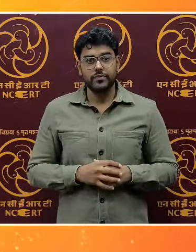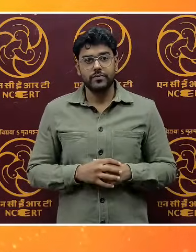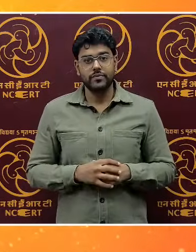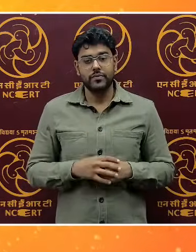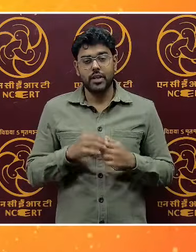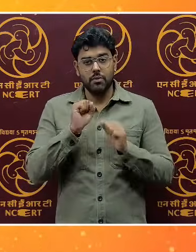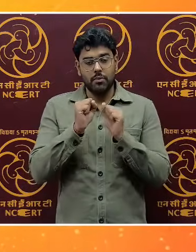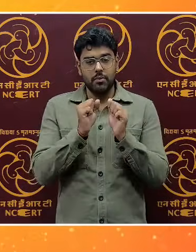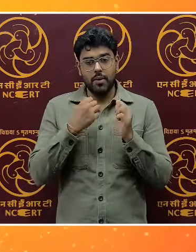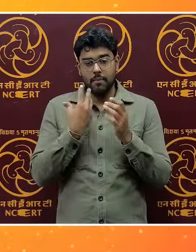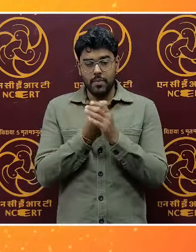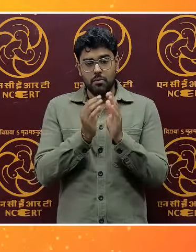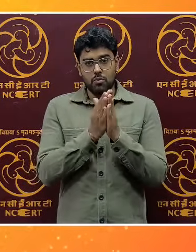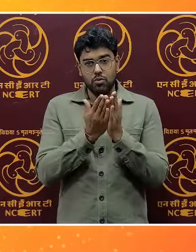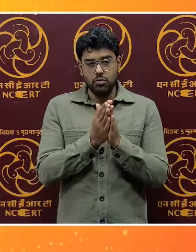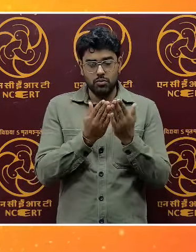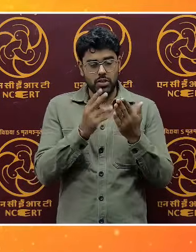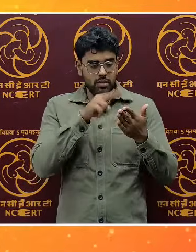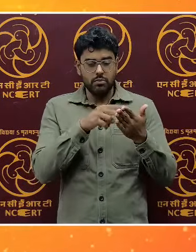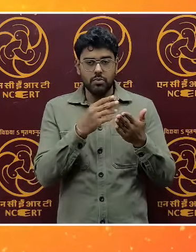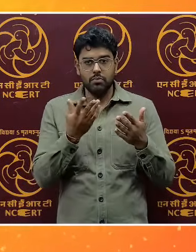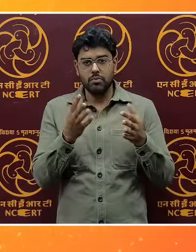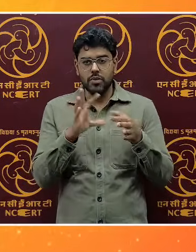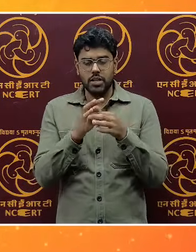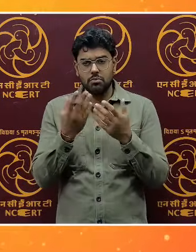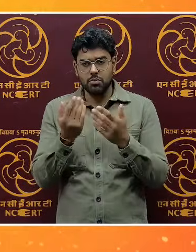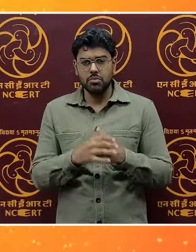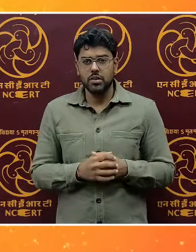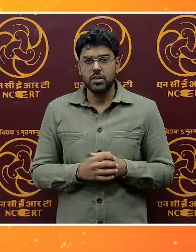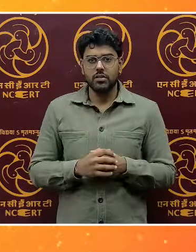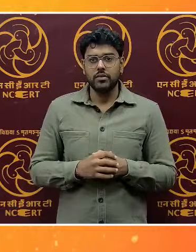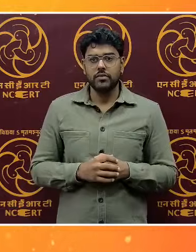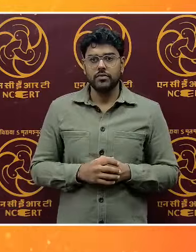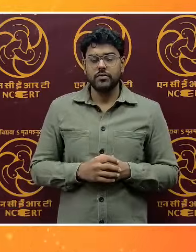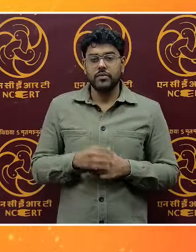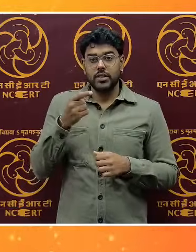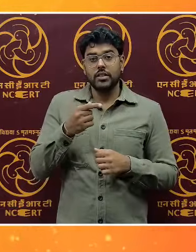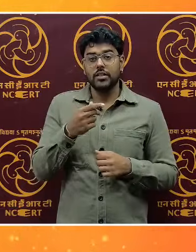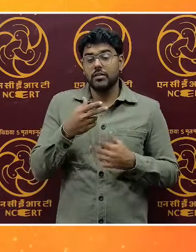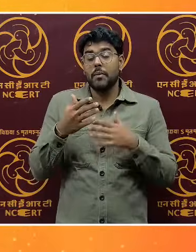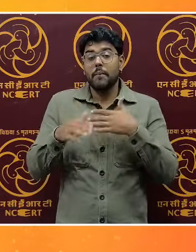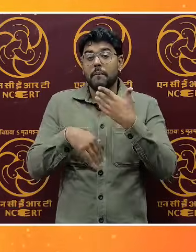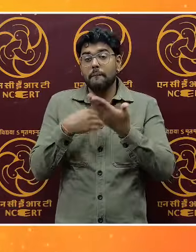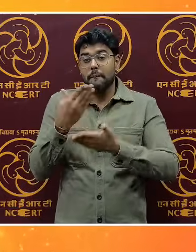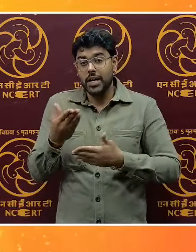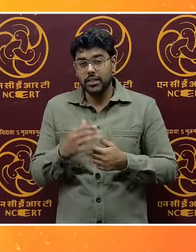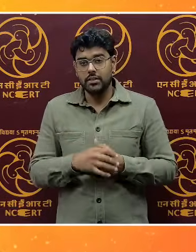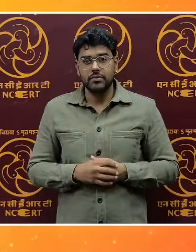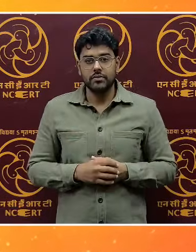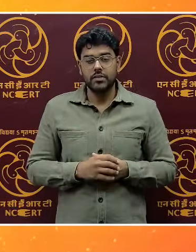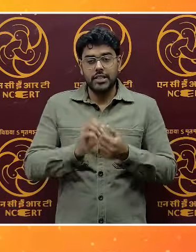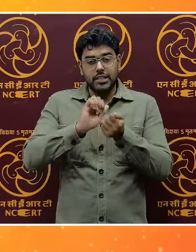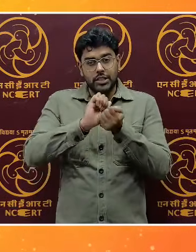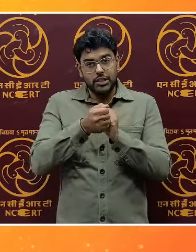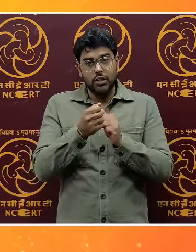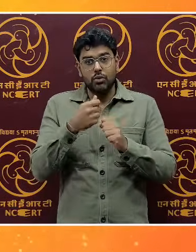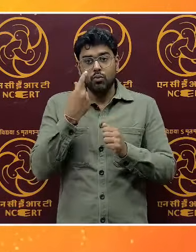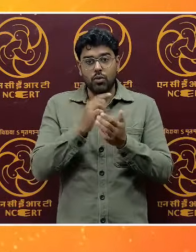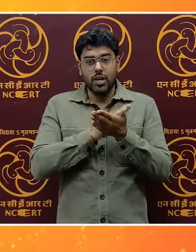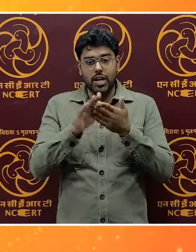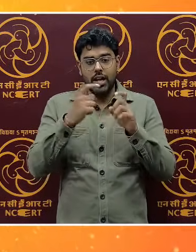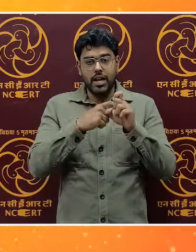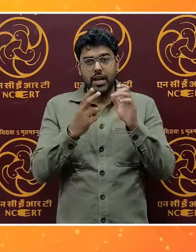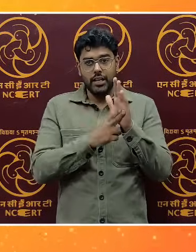our book also. It's Mendeleev's. Yes, Mendeleev's periodic table we call it as, but later it was modified by Henry